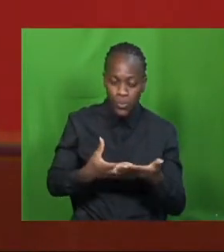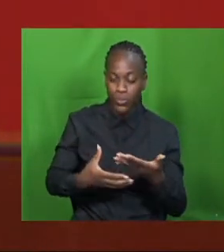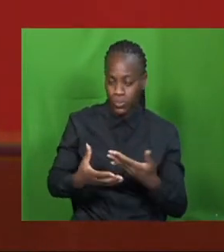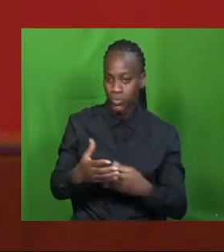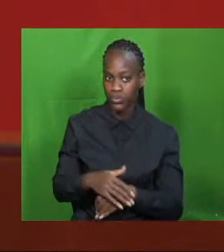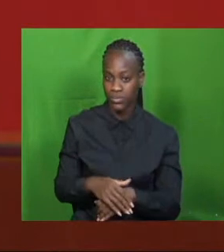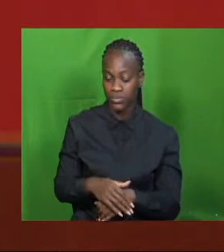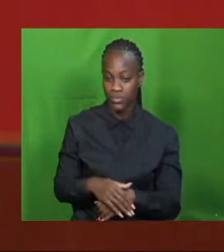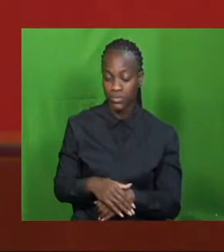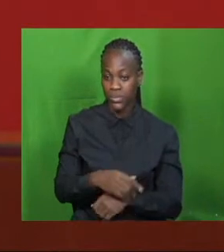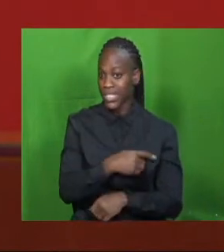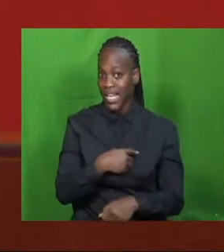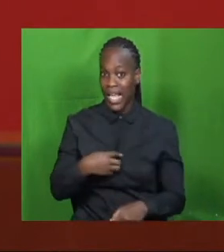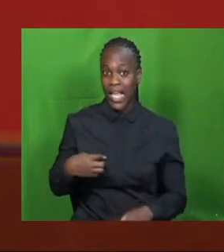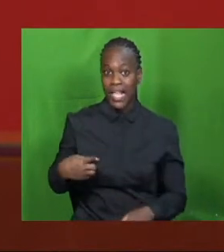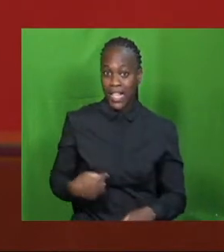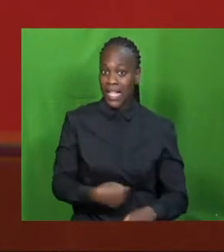at IPU,